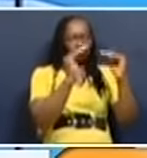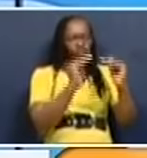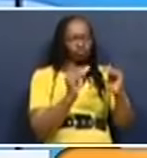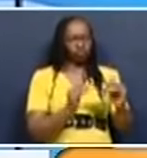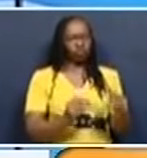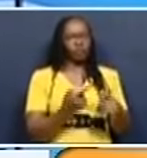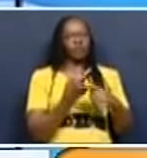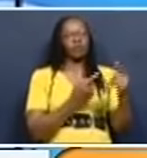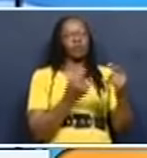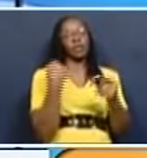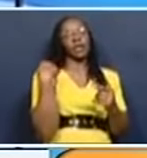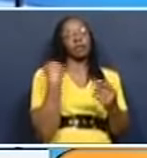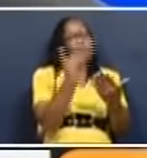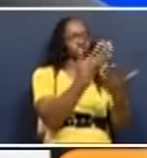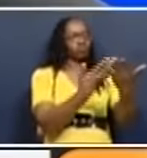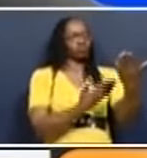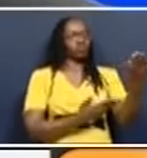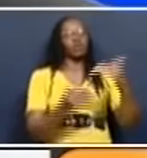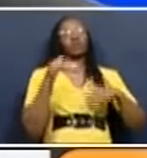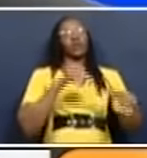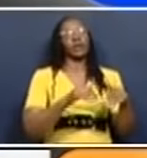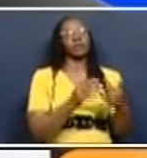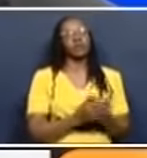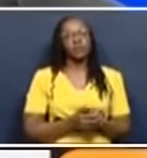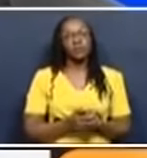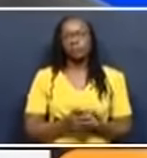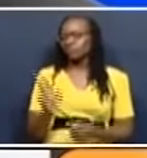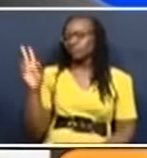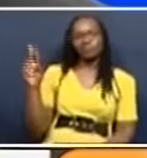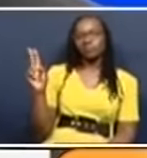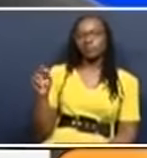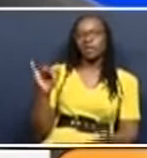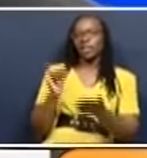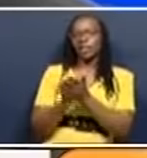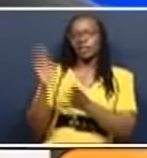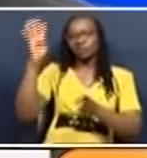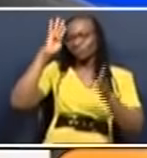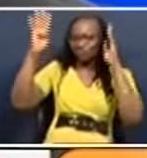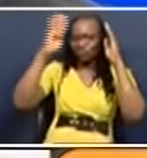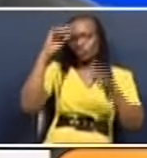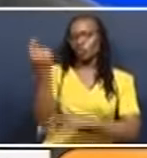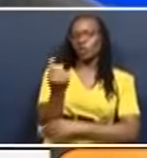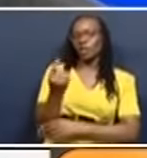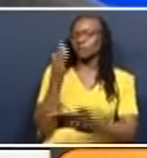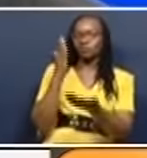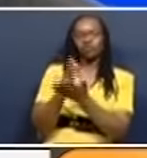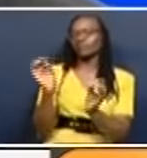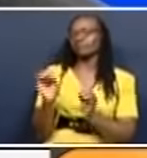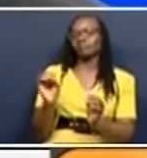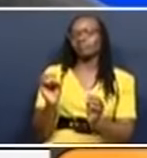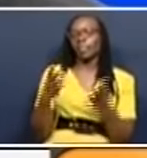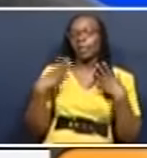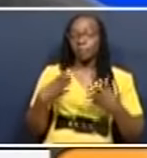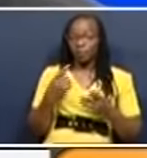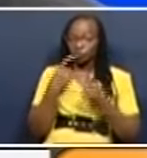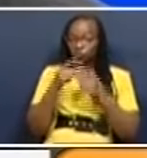168 most corrupt countries. Well, I think those are perceptions. You know, what has happened is that awareness has been so great that people now talk about